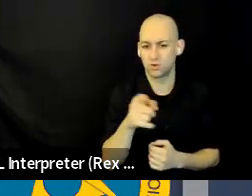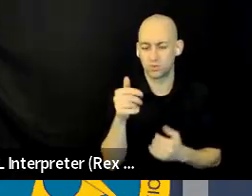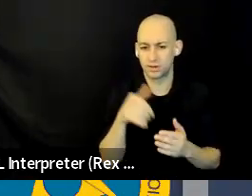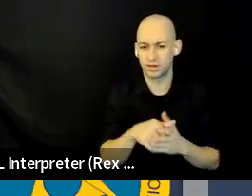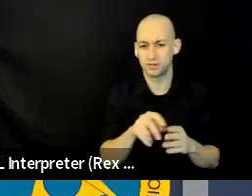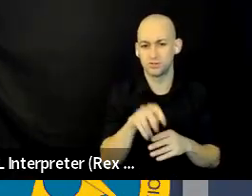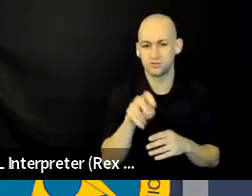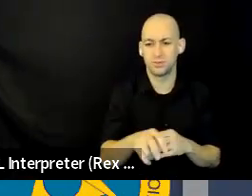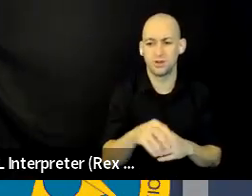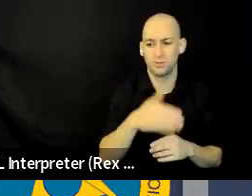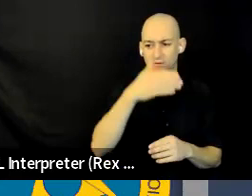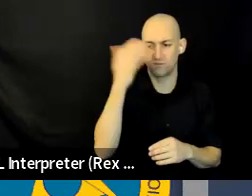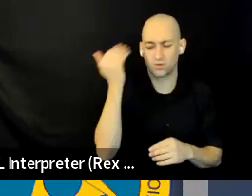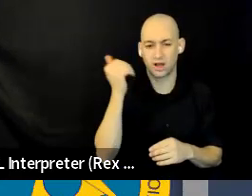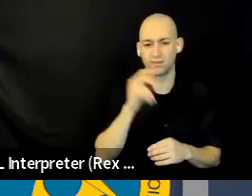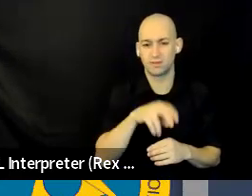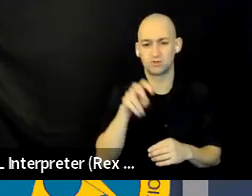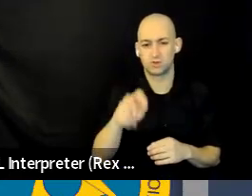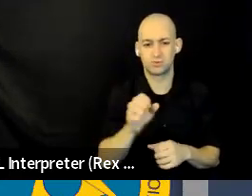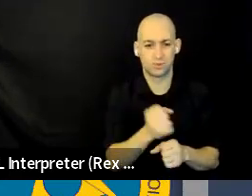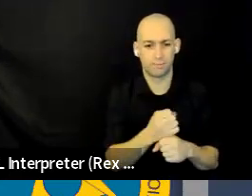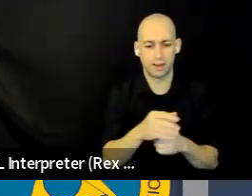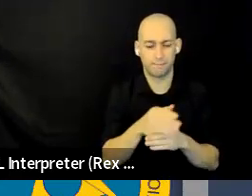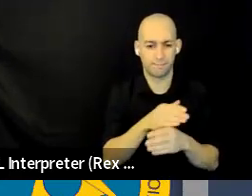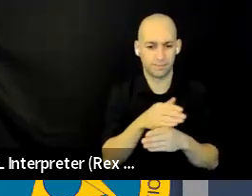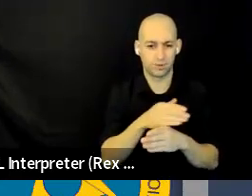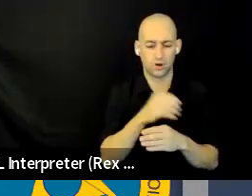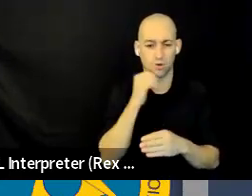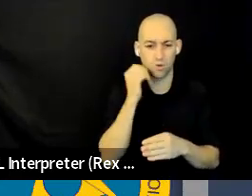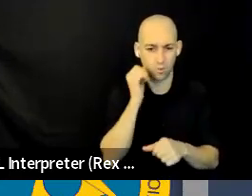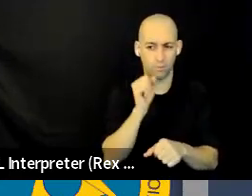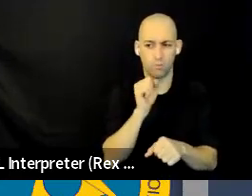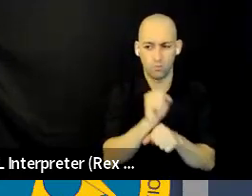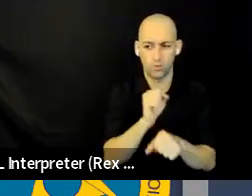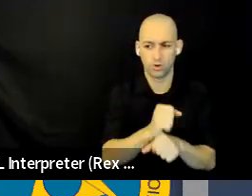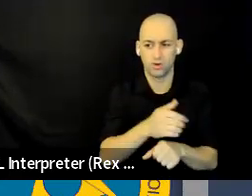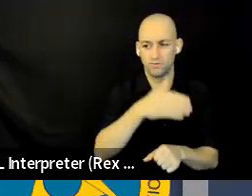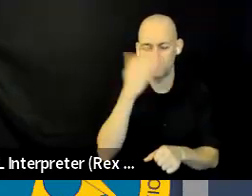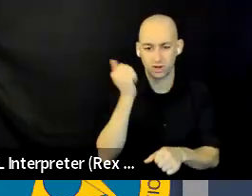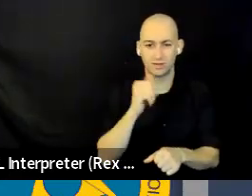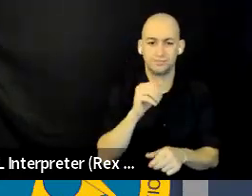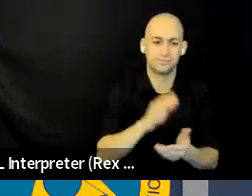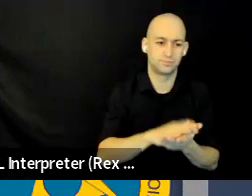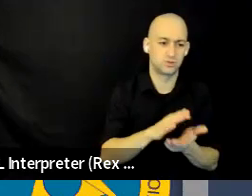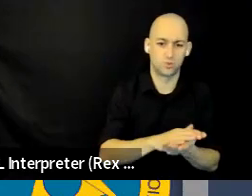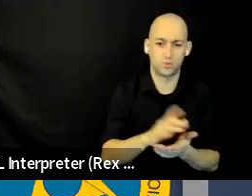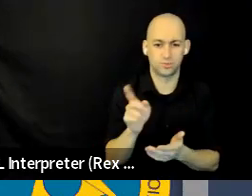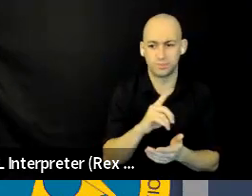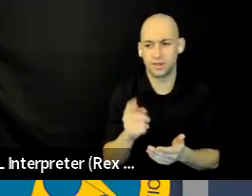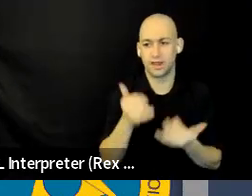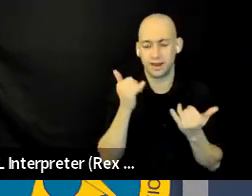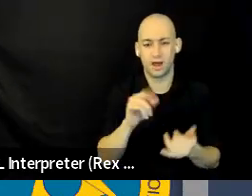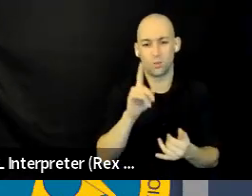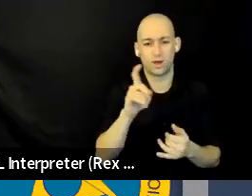in doing that, we forgot the trips that we make in between home and work. We forgot that we went and got coffee. We took our kid to school. We did all these different things. Now we ask the question a